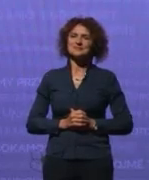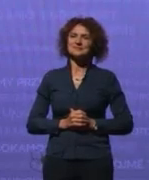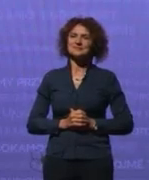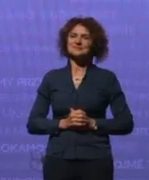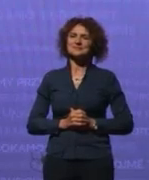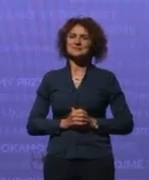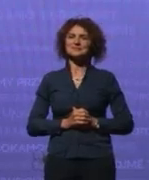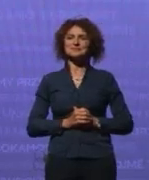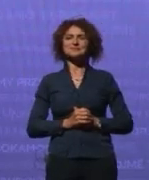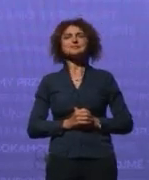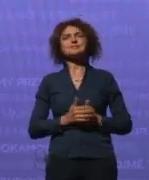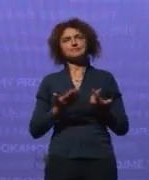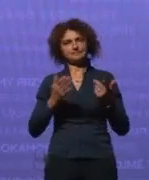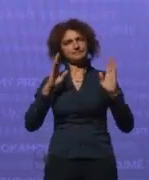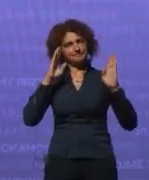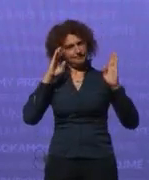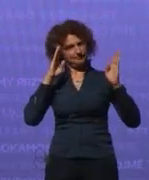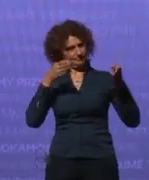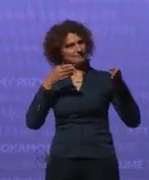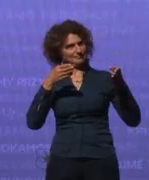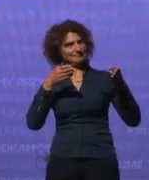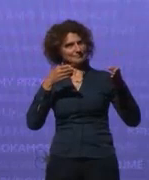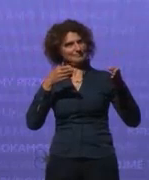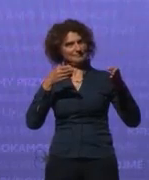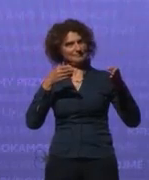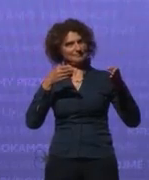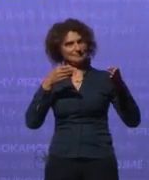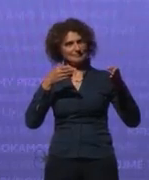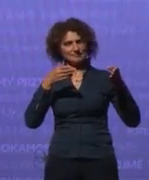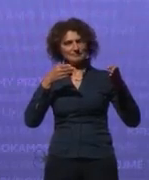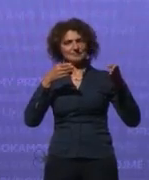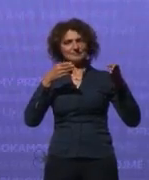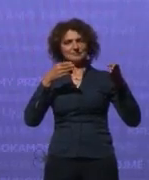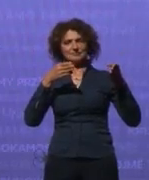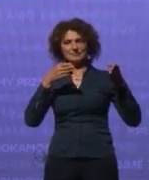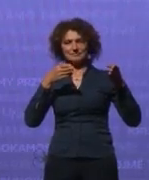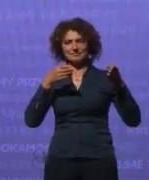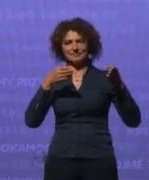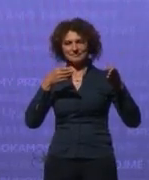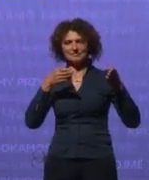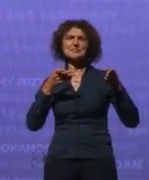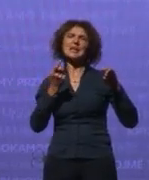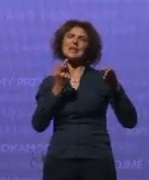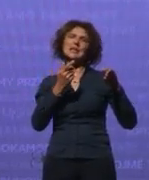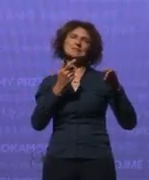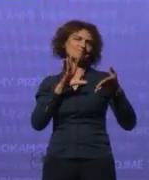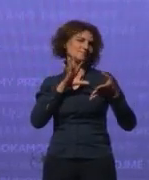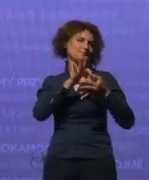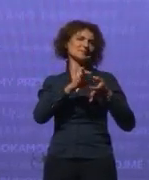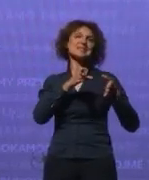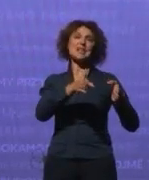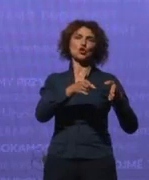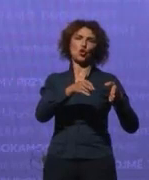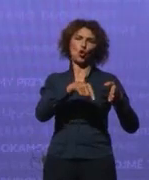field of so-called social robotics. And social robotics has this